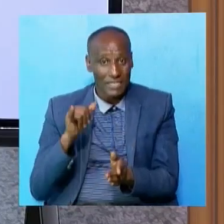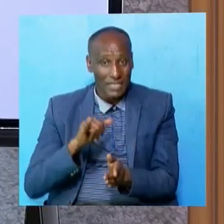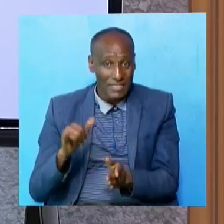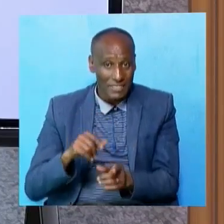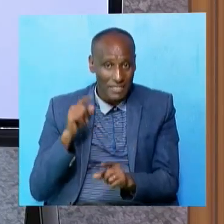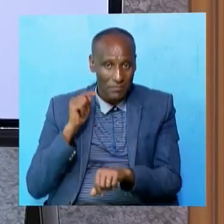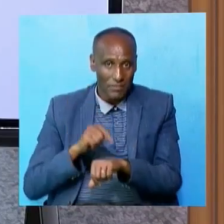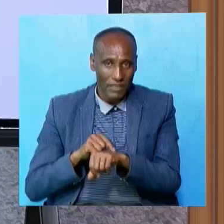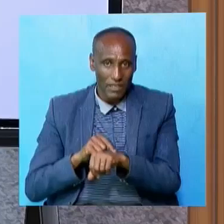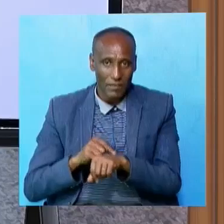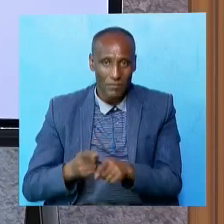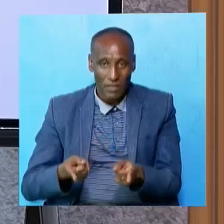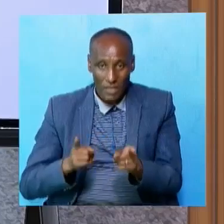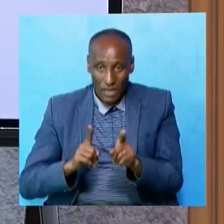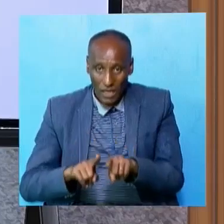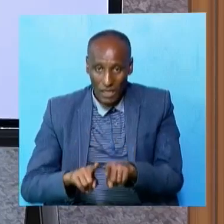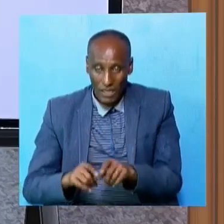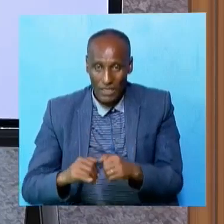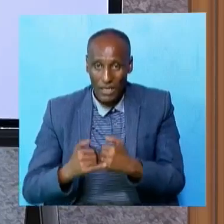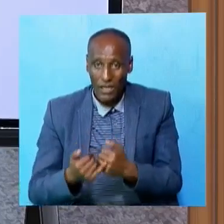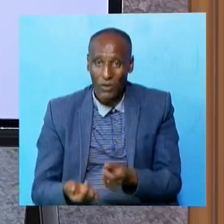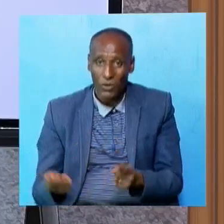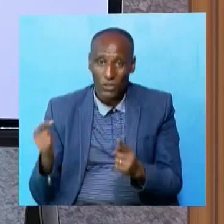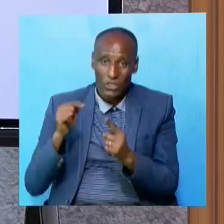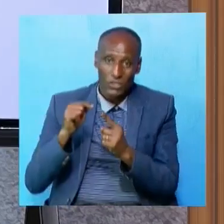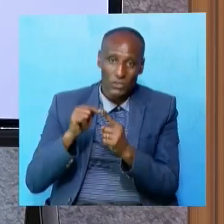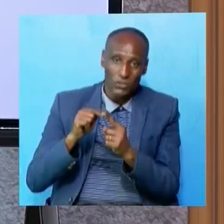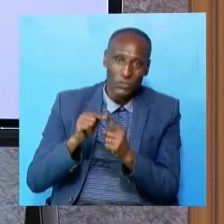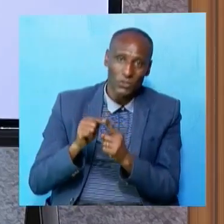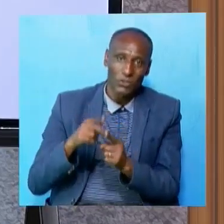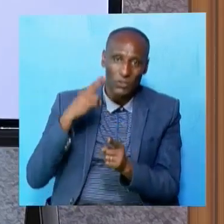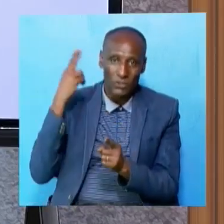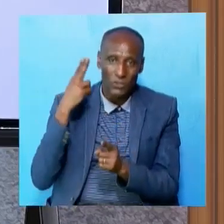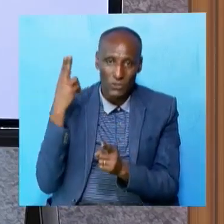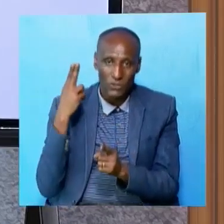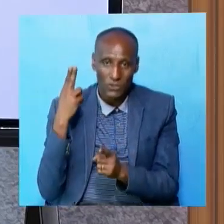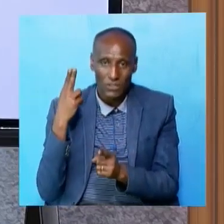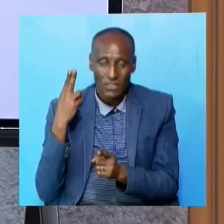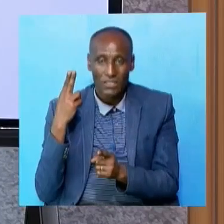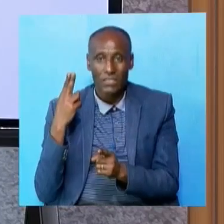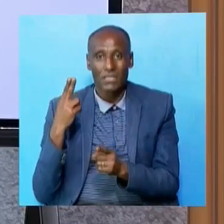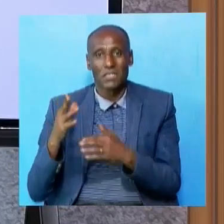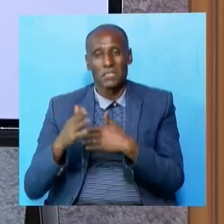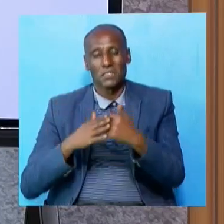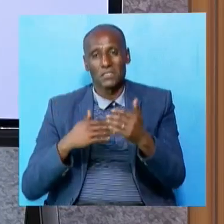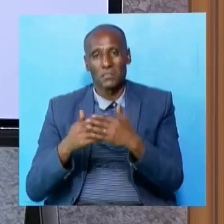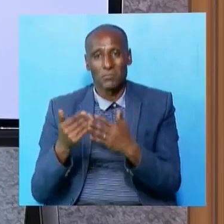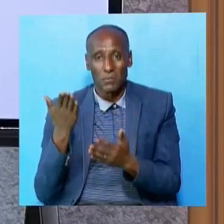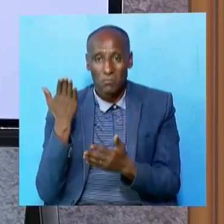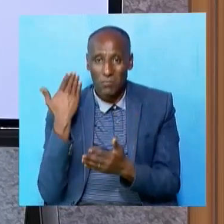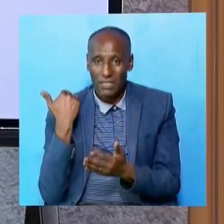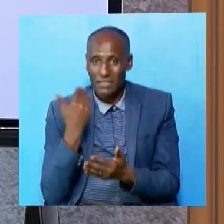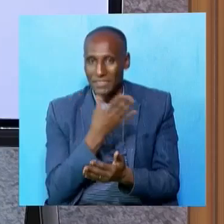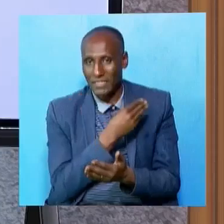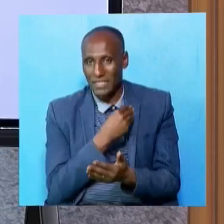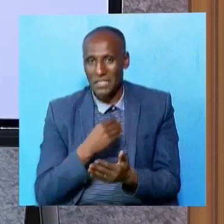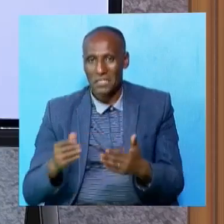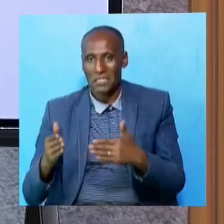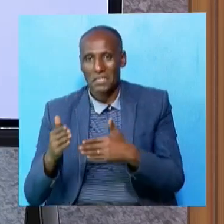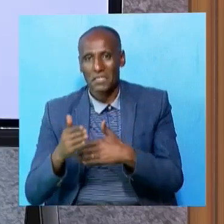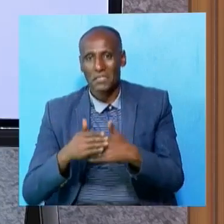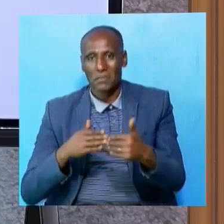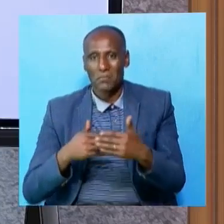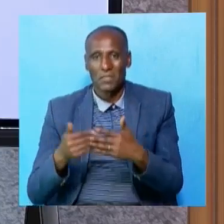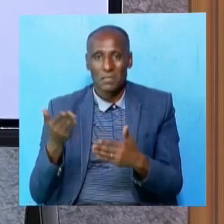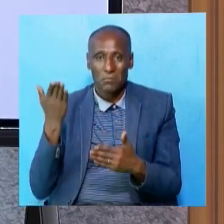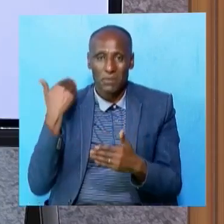we use the two tenses together, which means simple past and past continuous. We said that